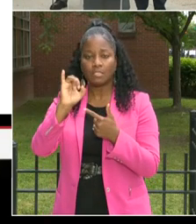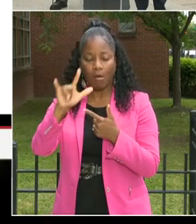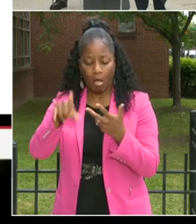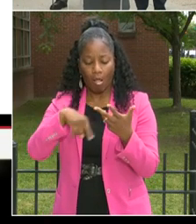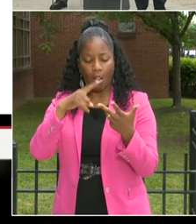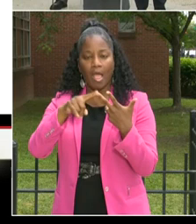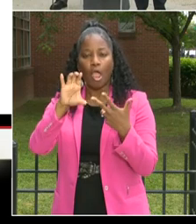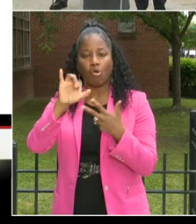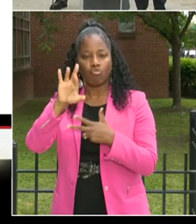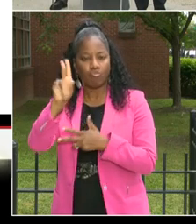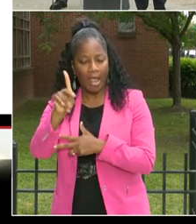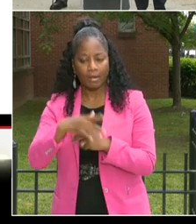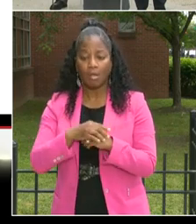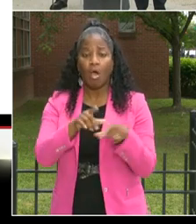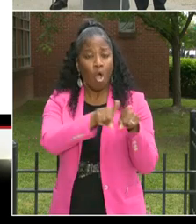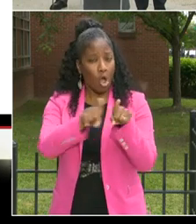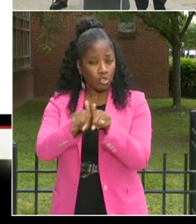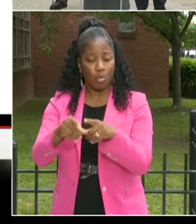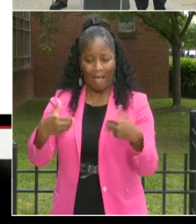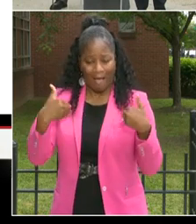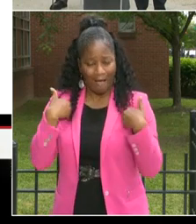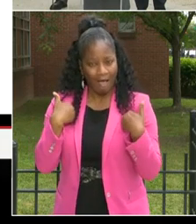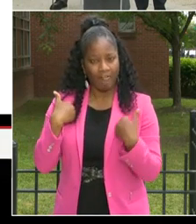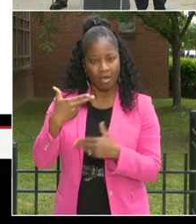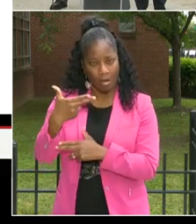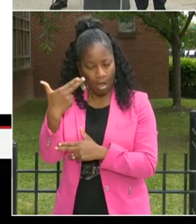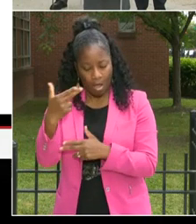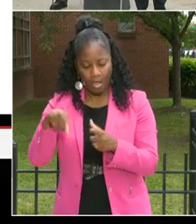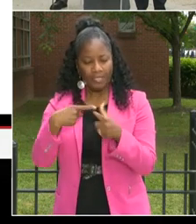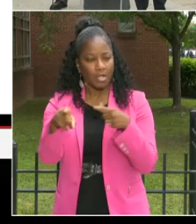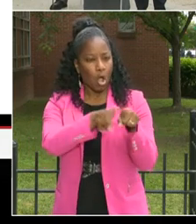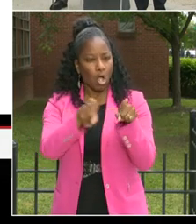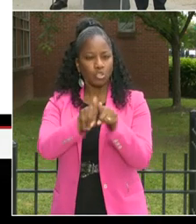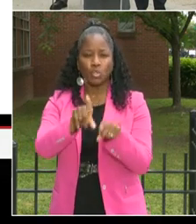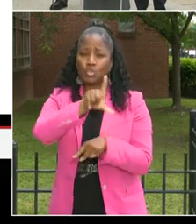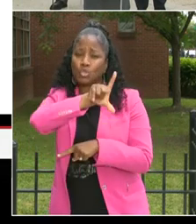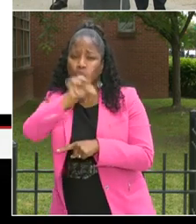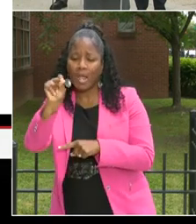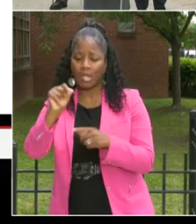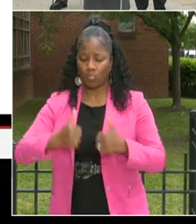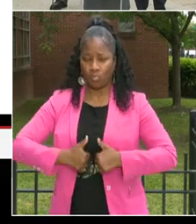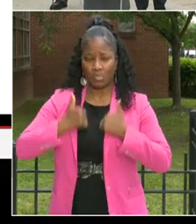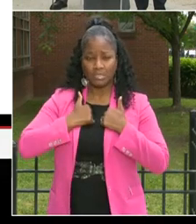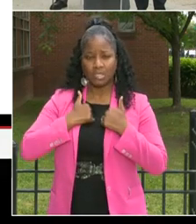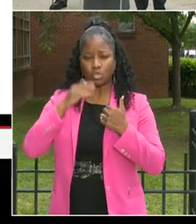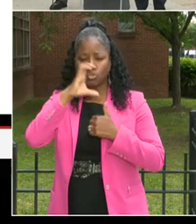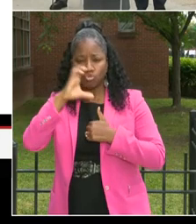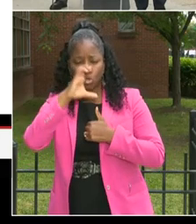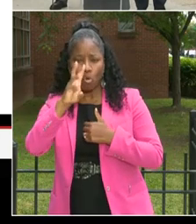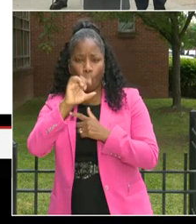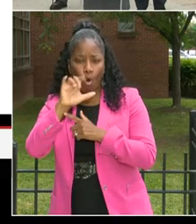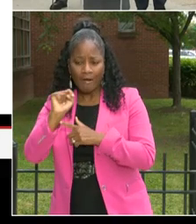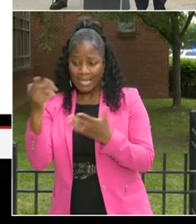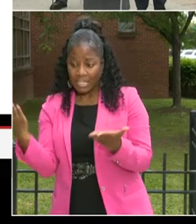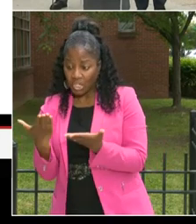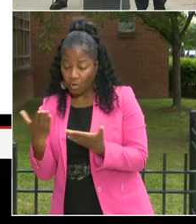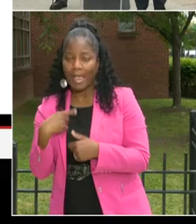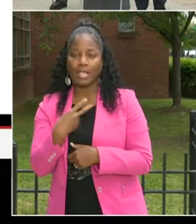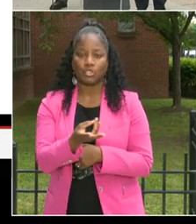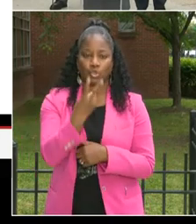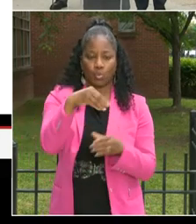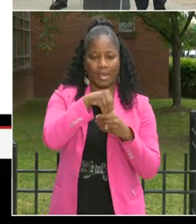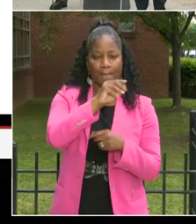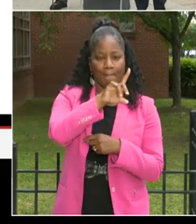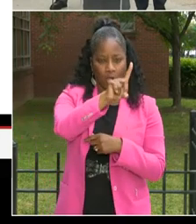of a firearm, and also the execution of 20 residential search warrants here in the district and 2 in Maryland. During